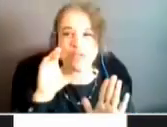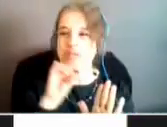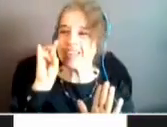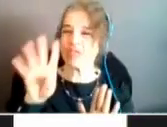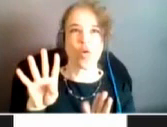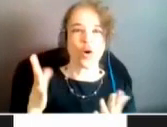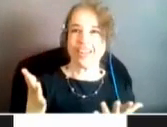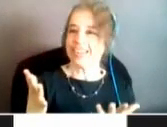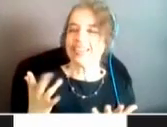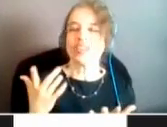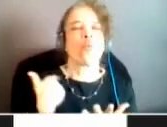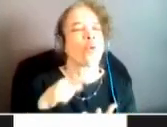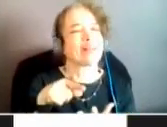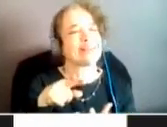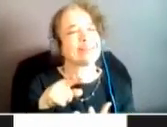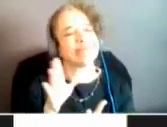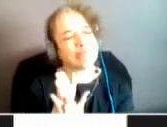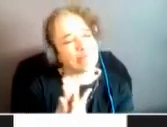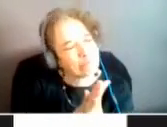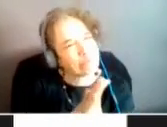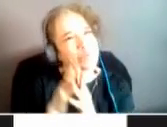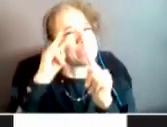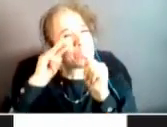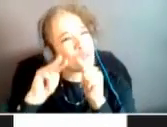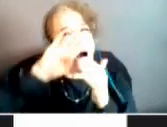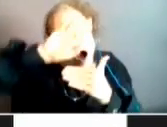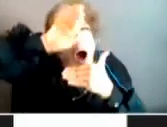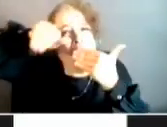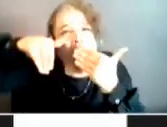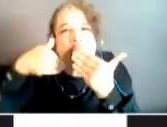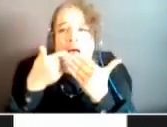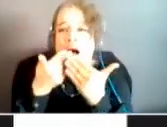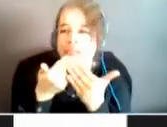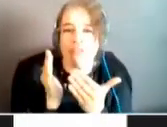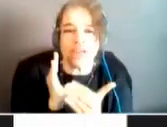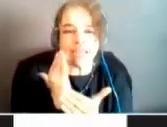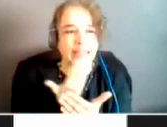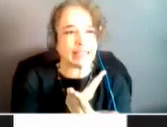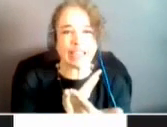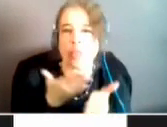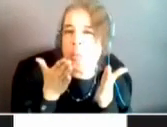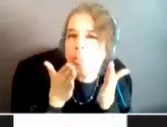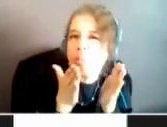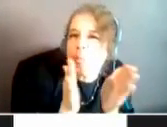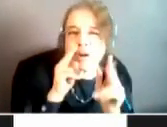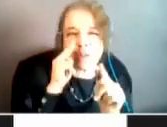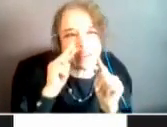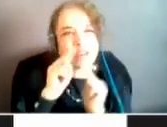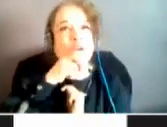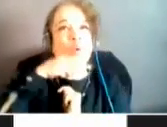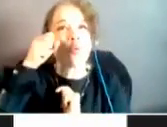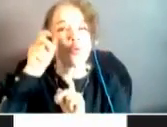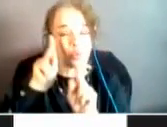but we've got to really look at all of our, you know, the way in which we look at older